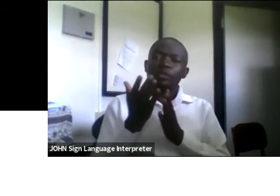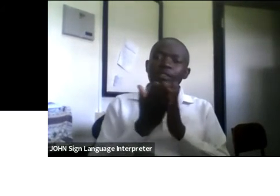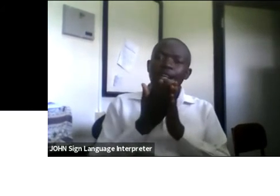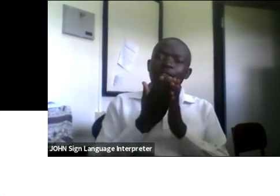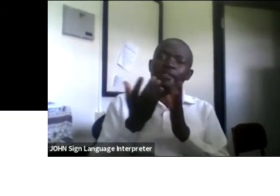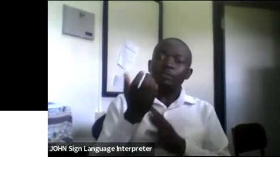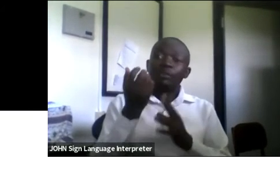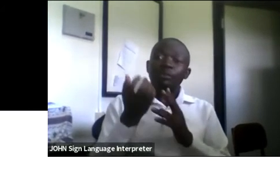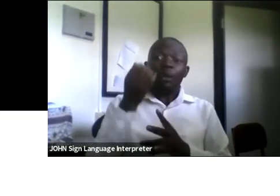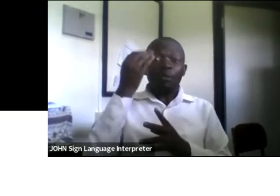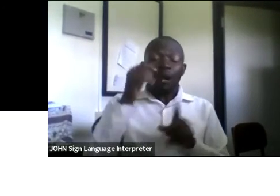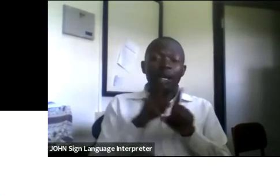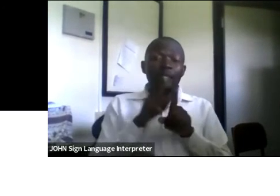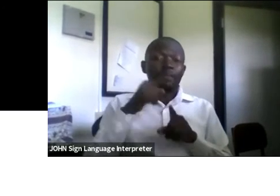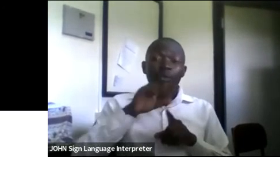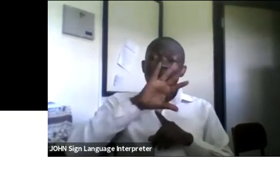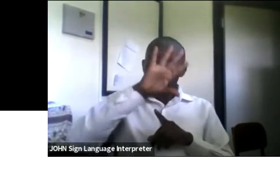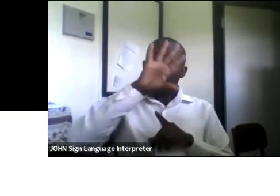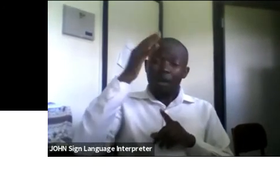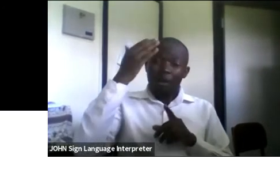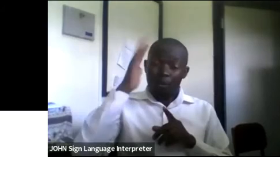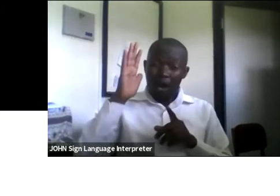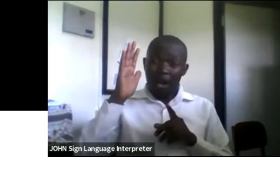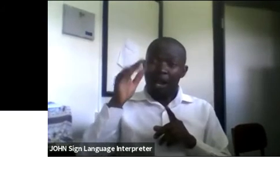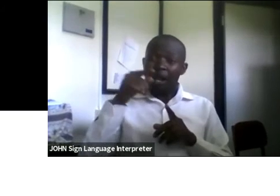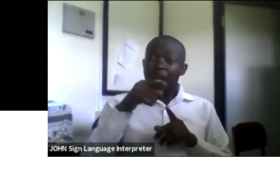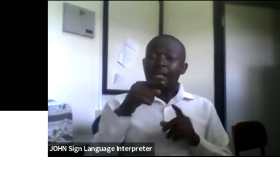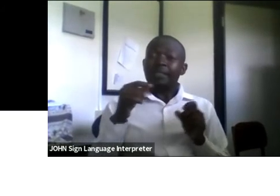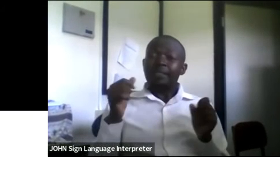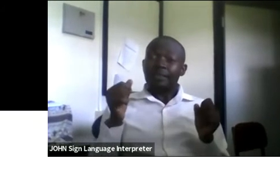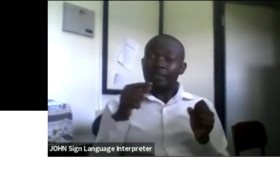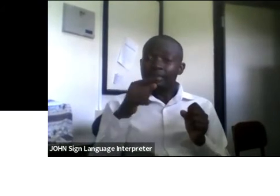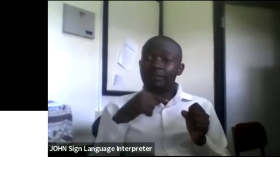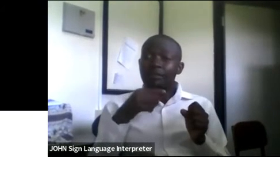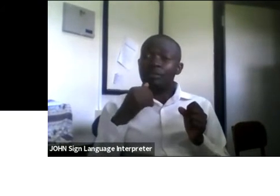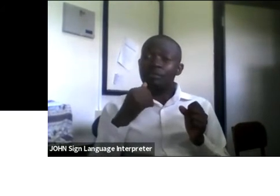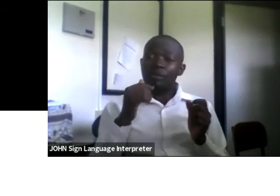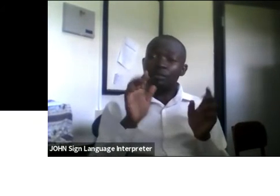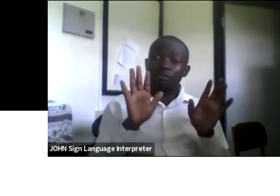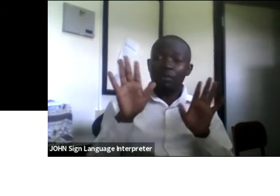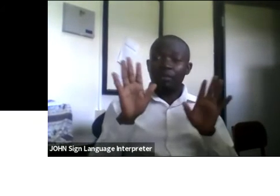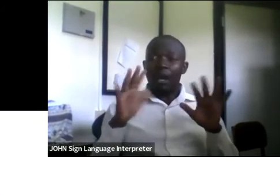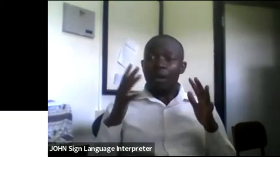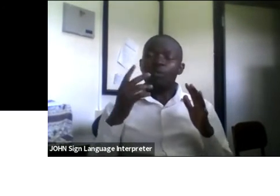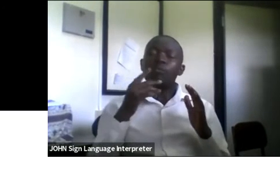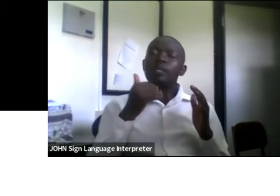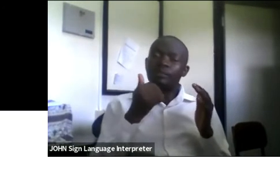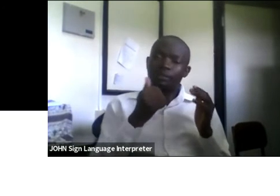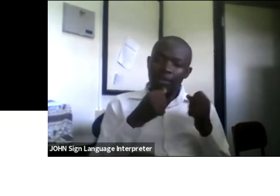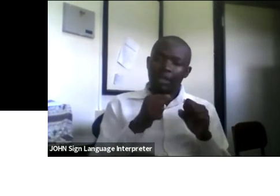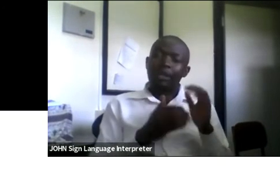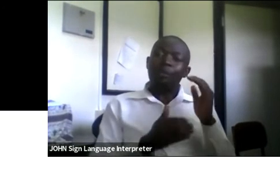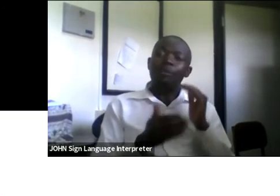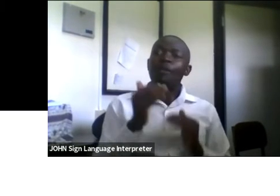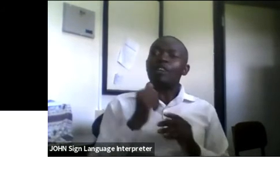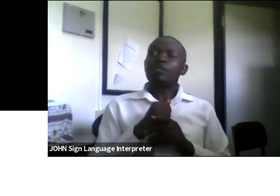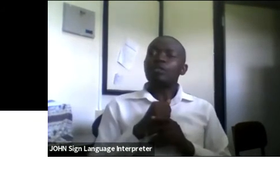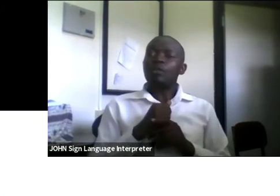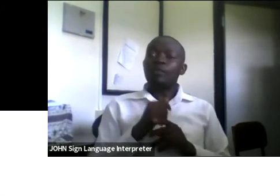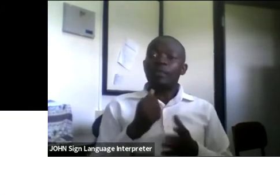Because as we all know, one of the biggest gap is in actually professionals. Like assistive